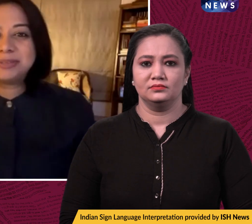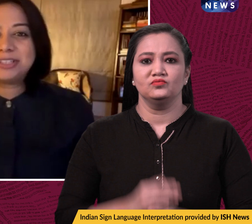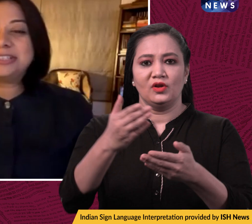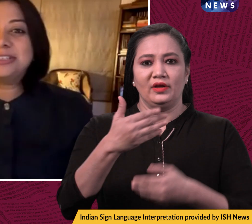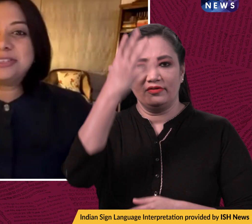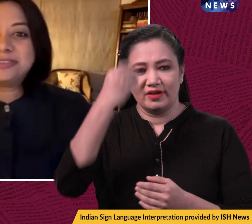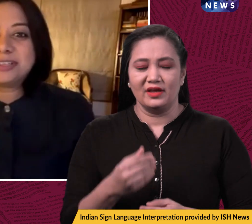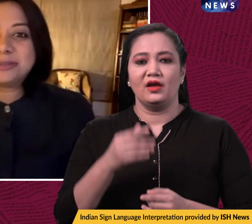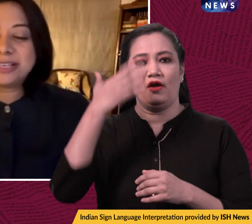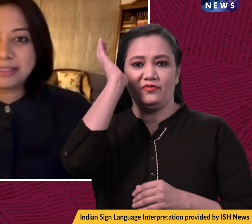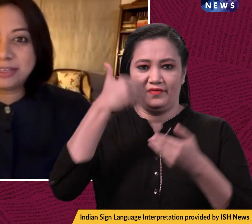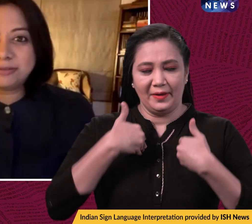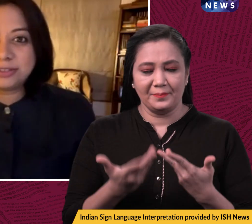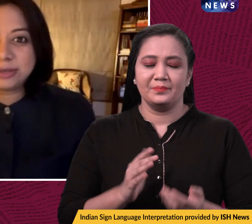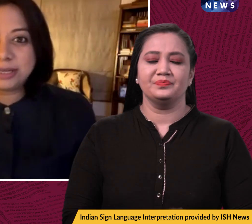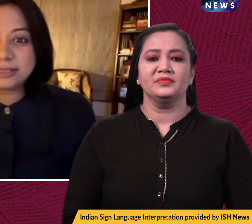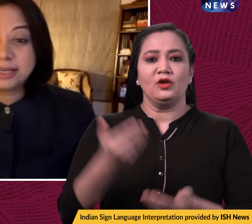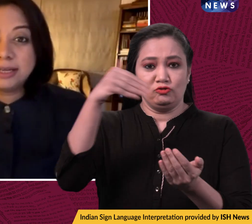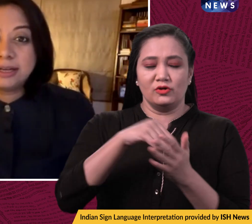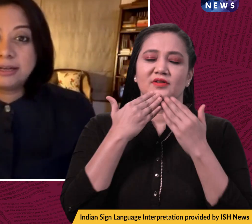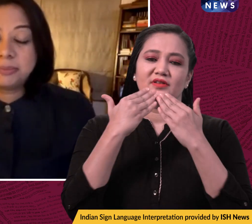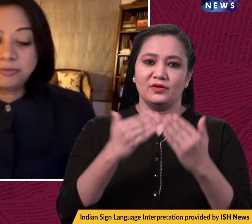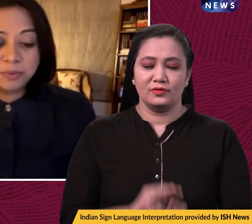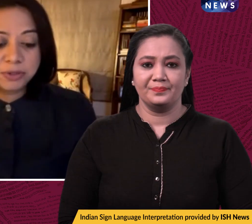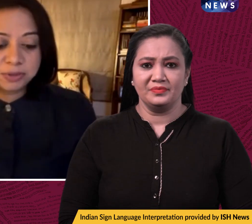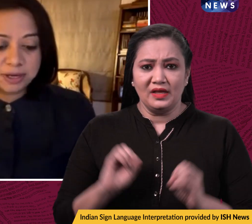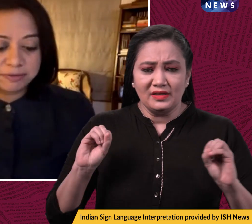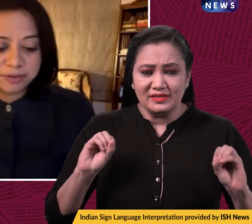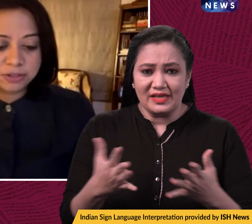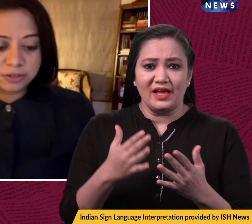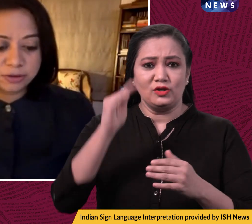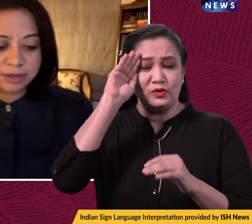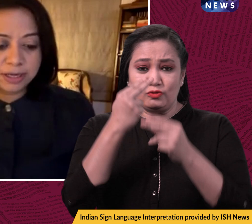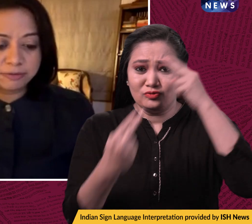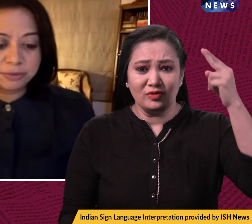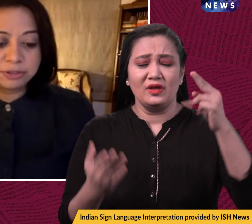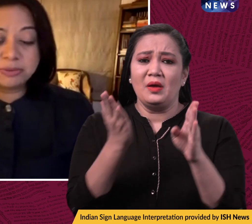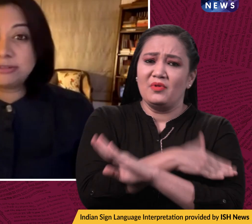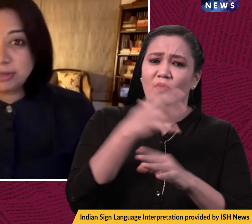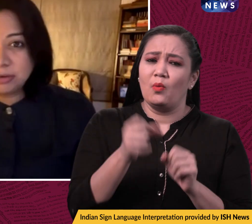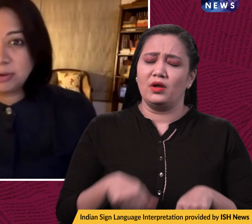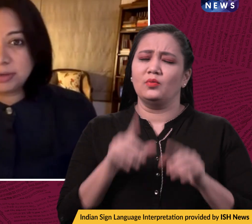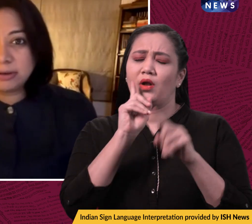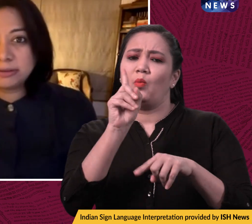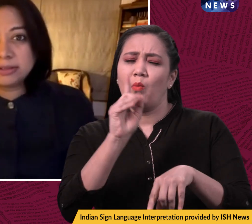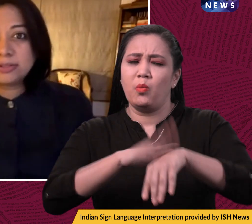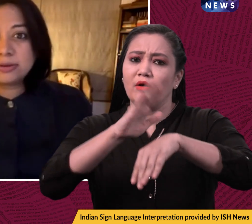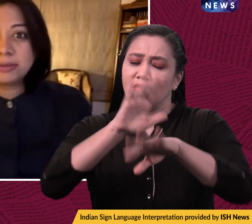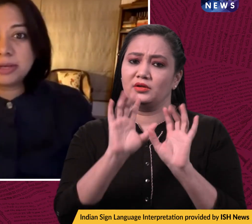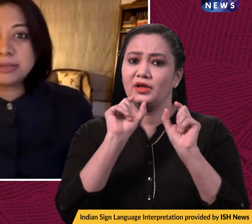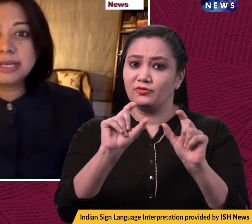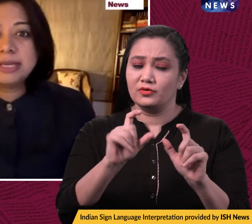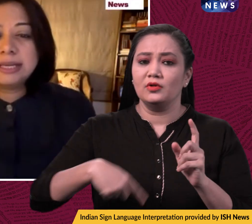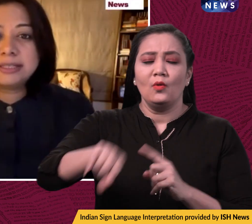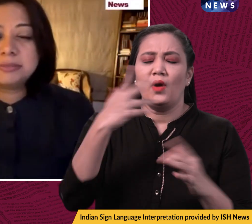Good evening and welcome to Just the News. I'm Faye. Thank you for joining us. Before we go to our first story, I have to issue a trigger warning on this